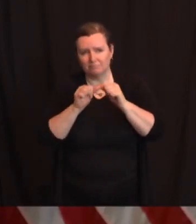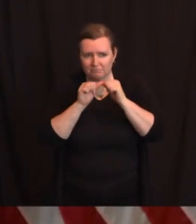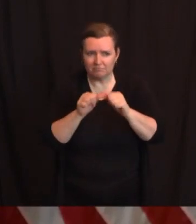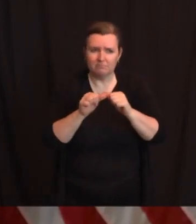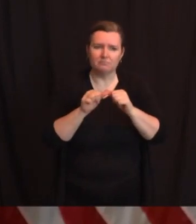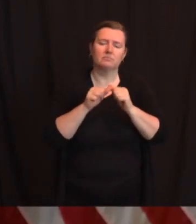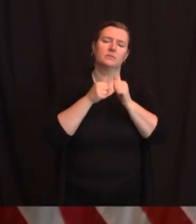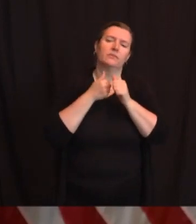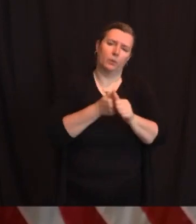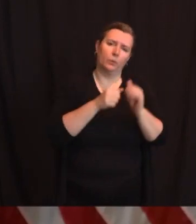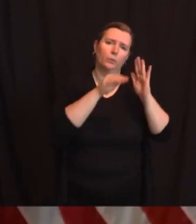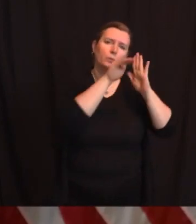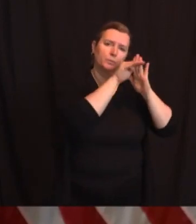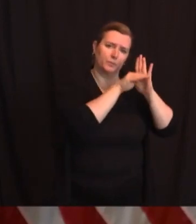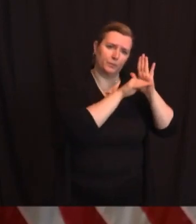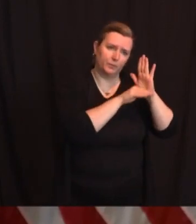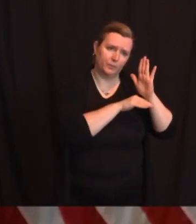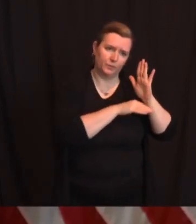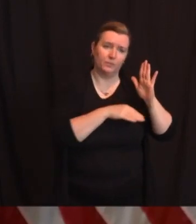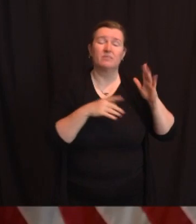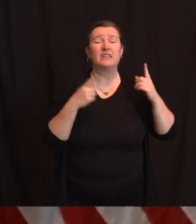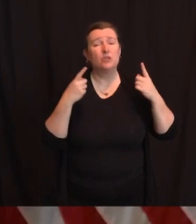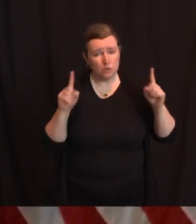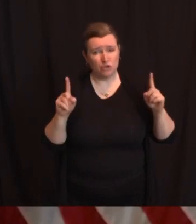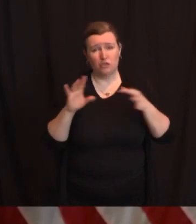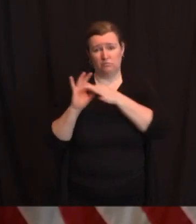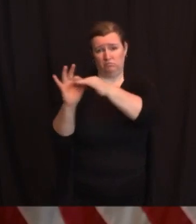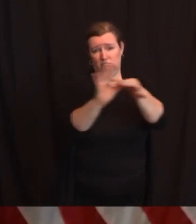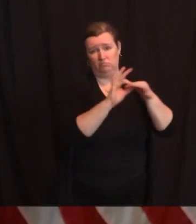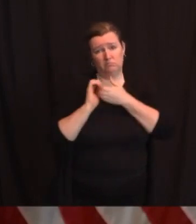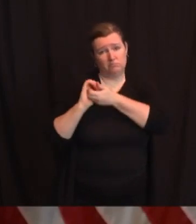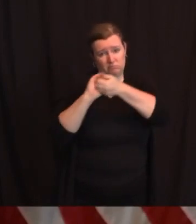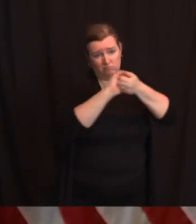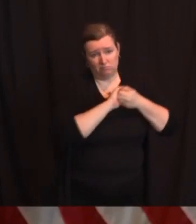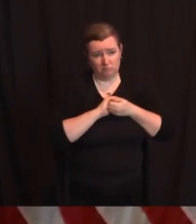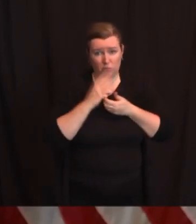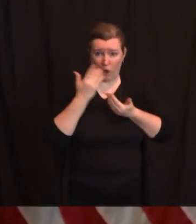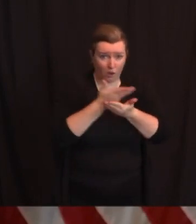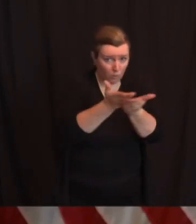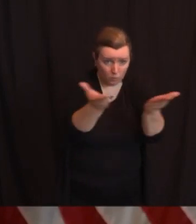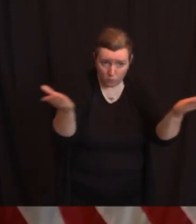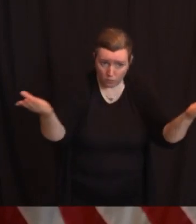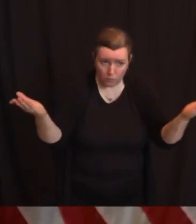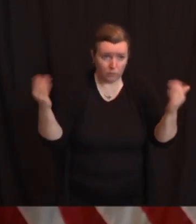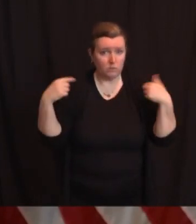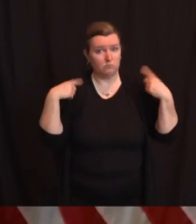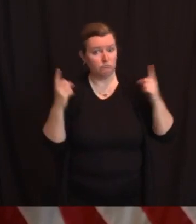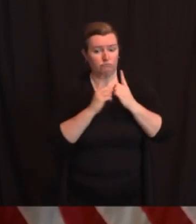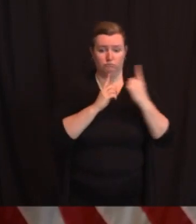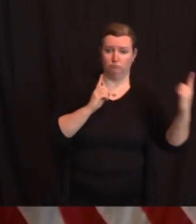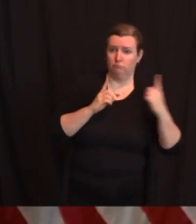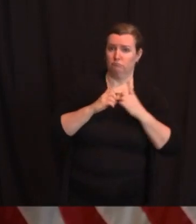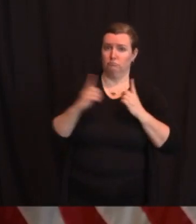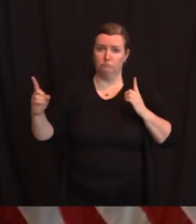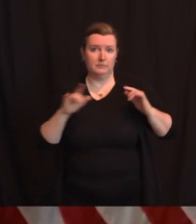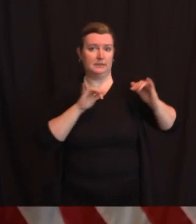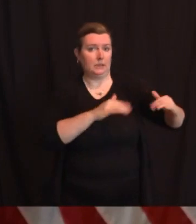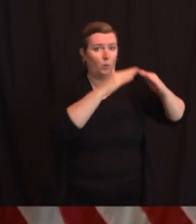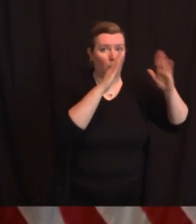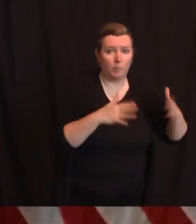And it's because of you that we've been able to make that progress in that first slide that we put up